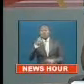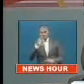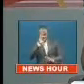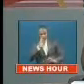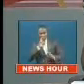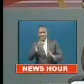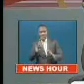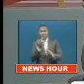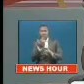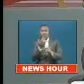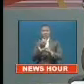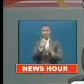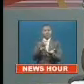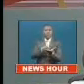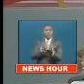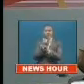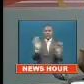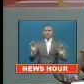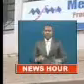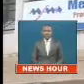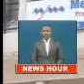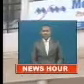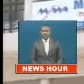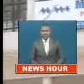respect for press freedom.